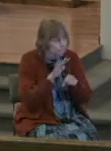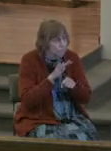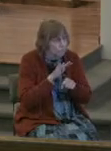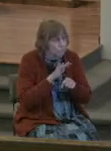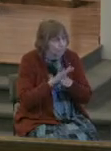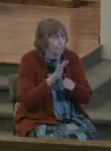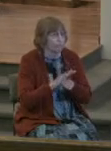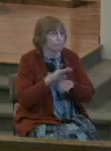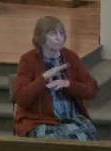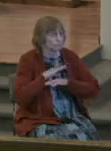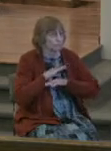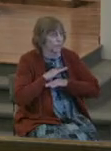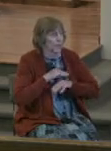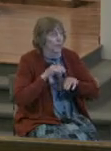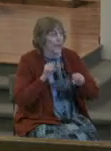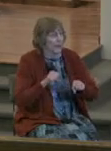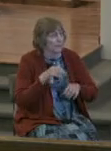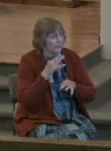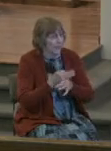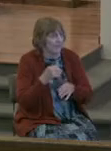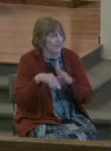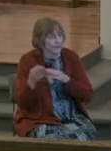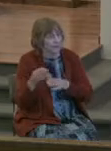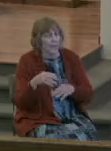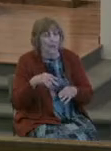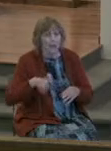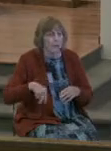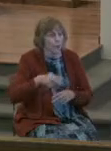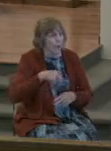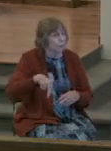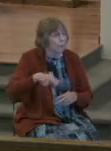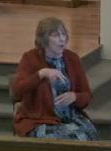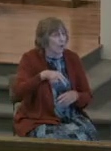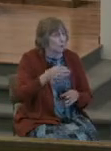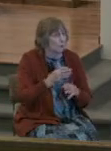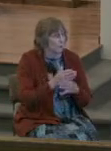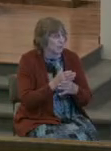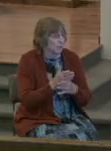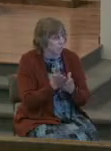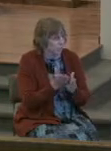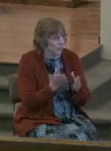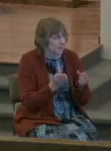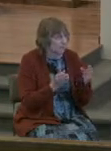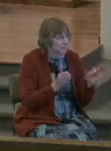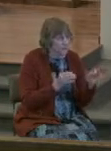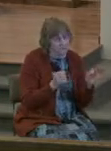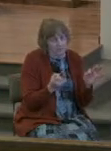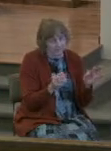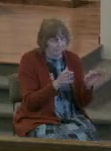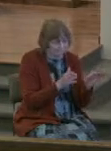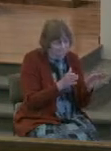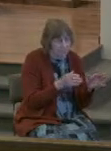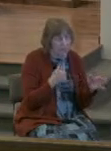do is put our faith in him. I was walking around in between the services, and on this